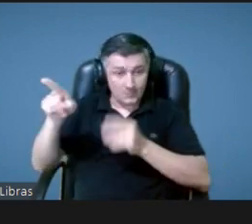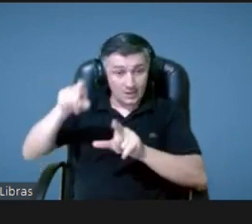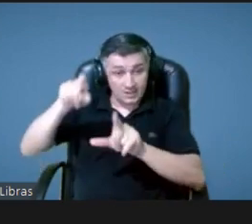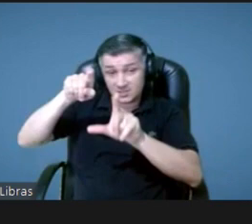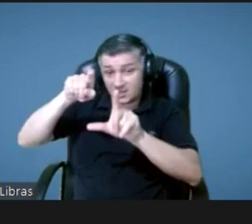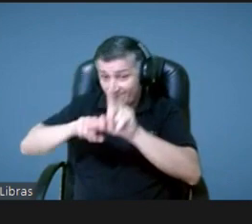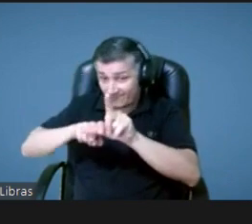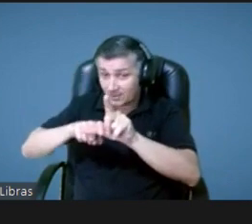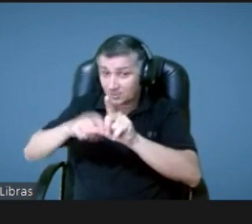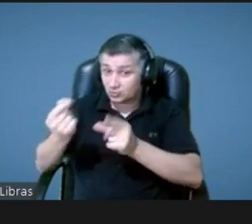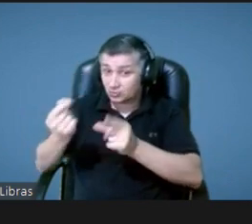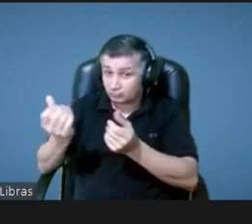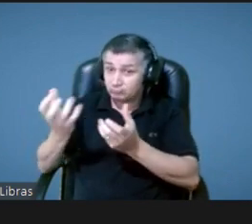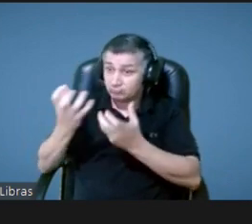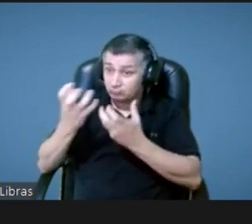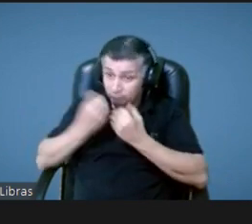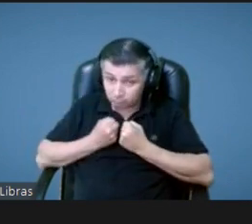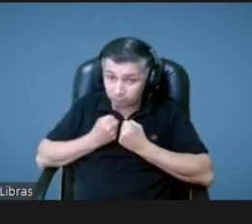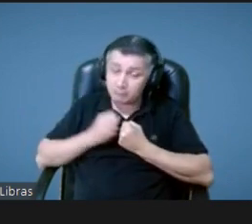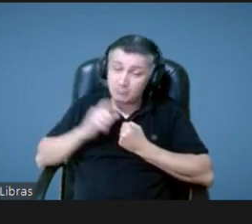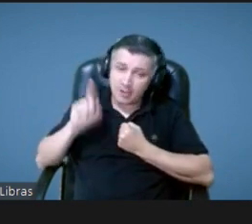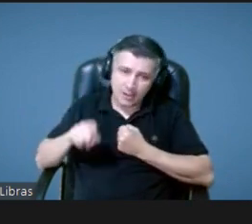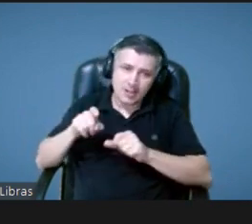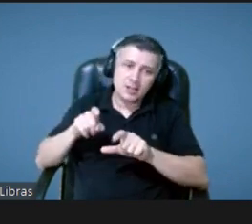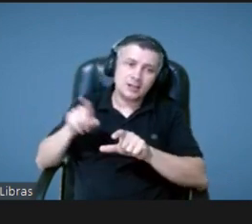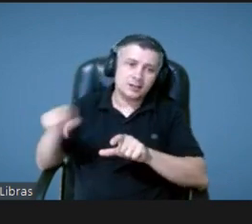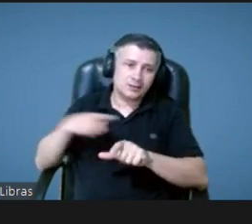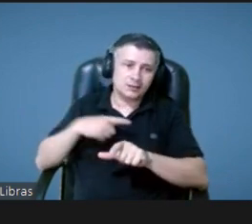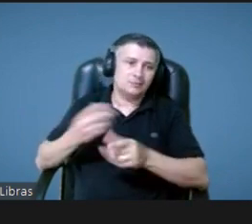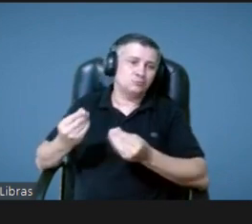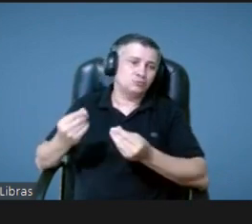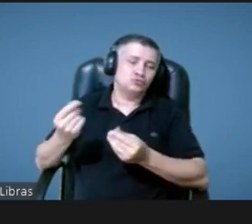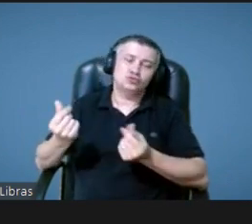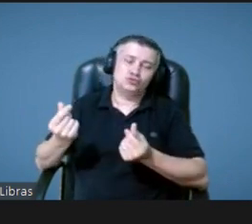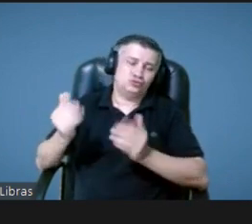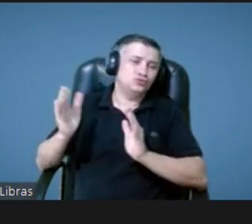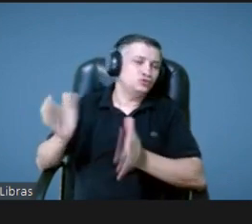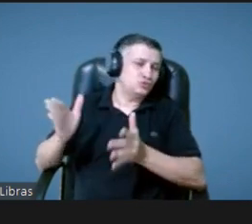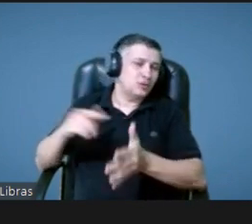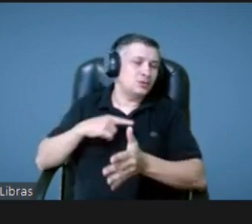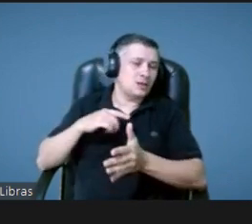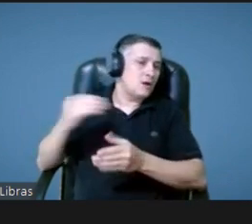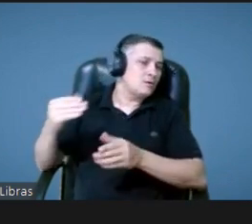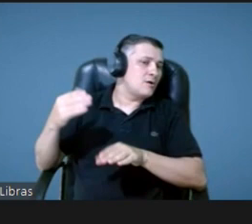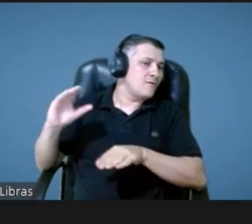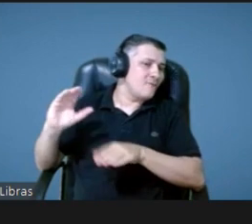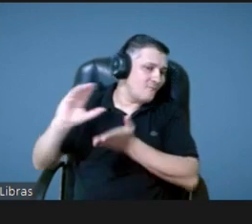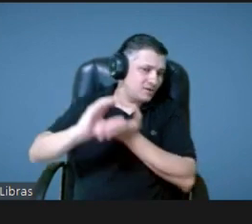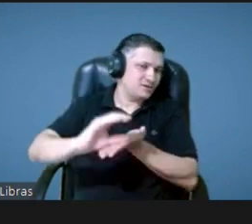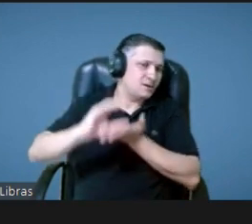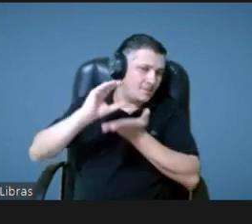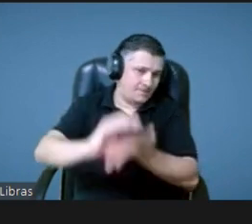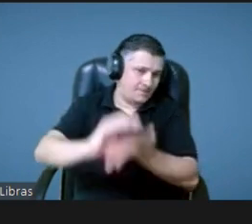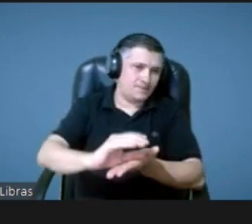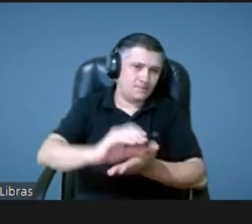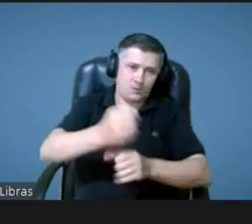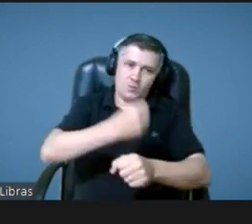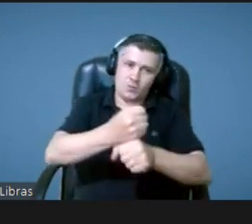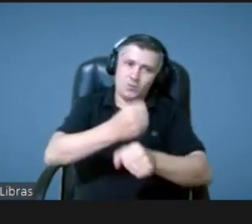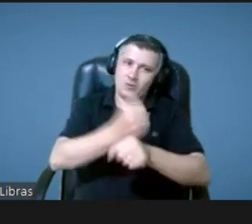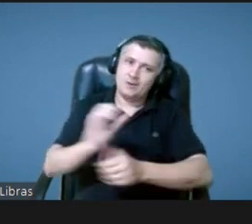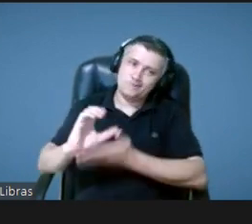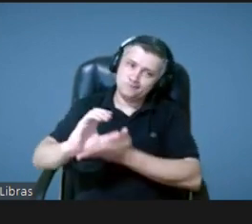estate transaction. So the debtors usually have a lot of capital that they